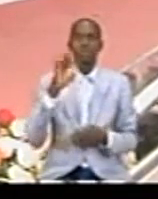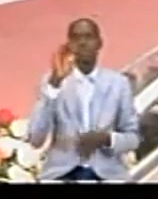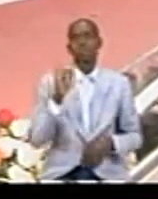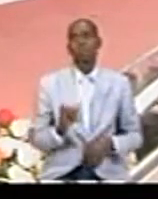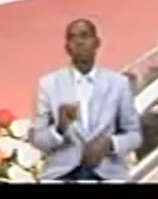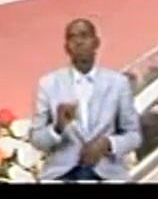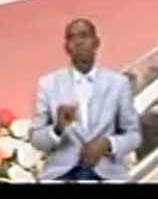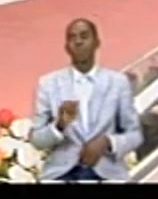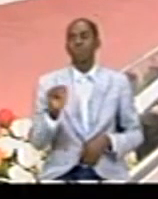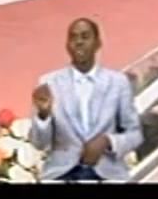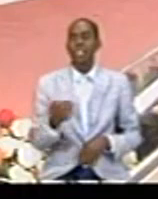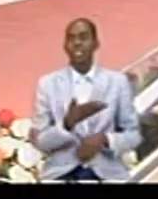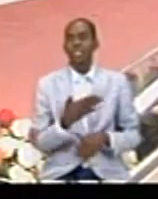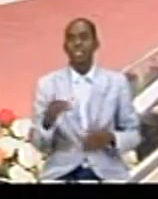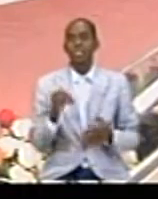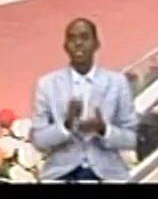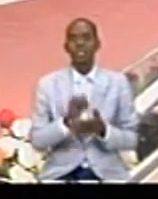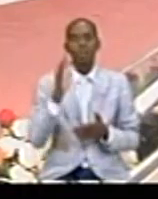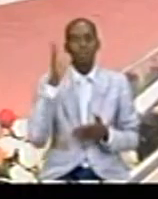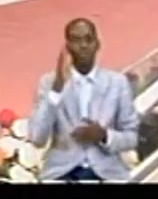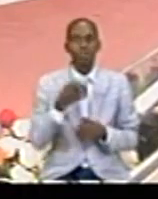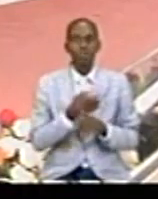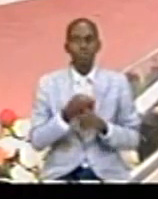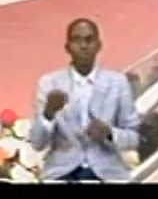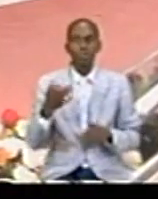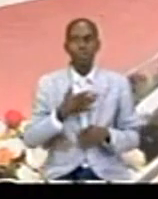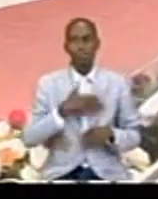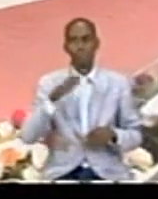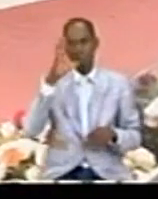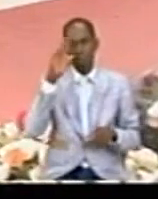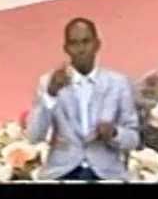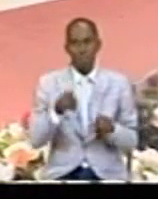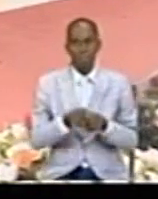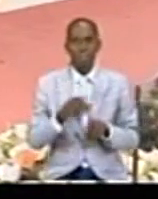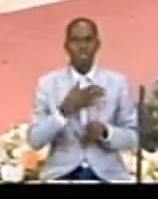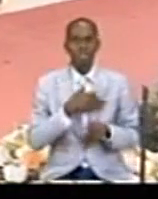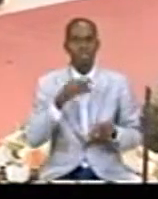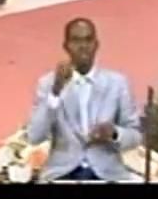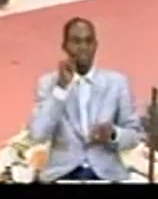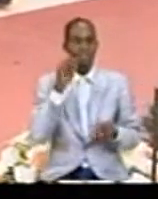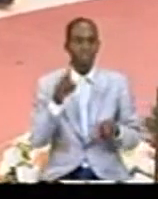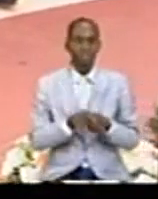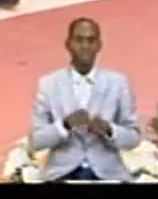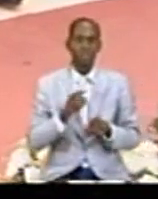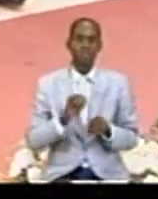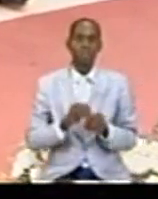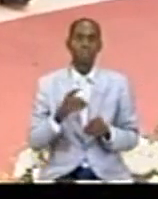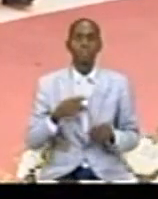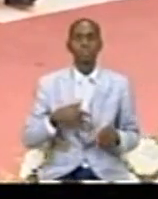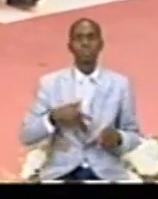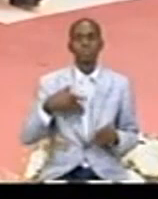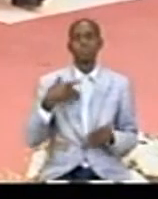Anything that will injure my brothers and sisters emotionally.